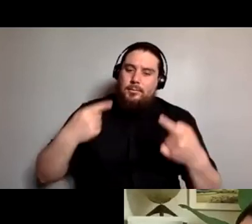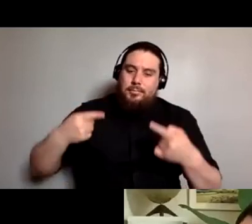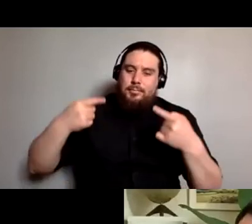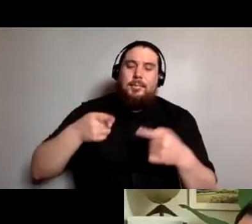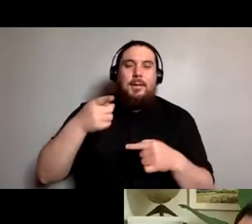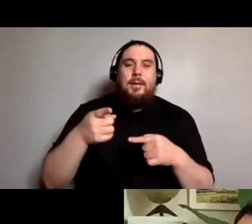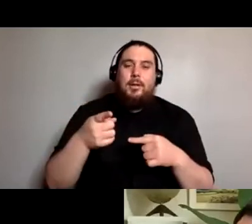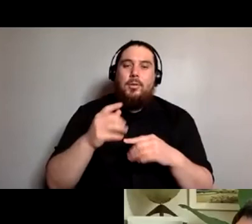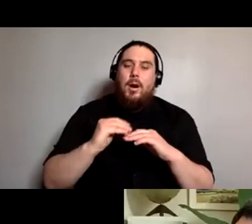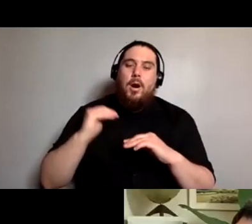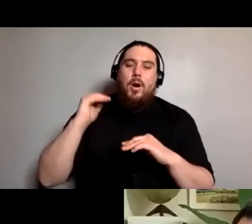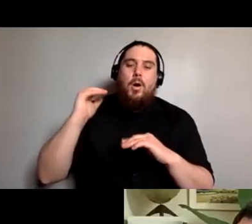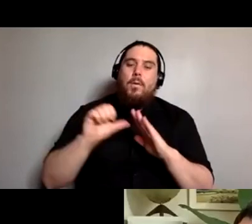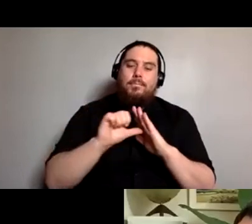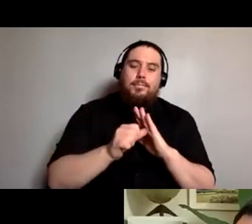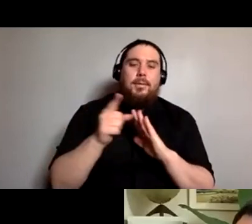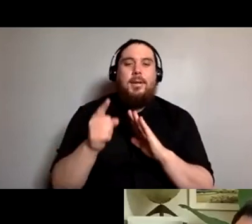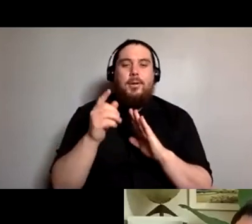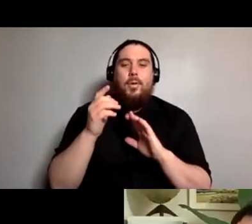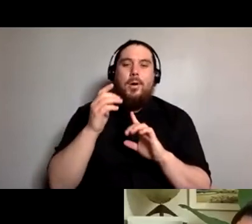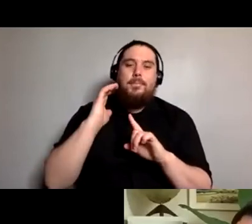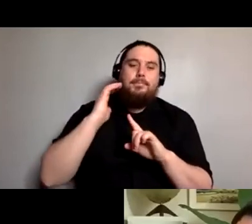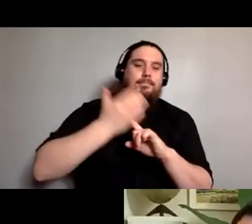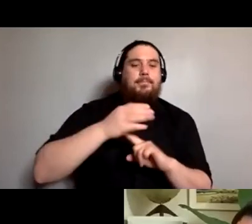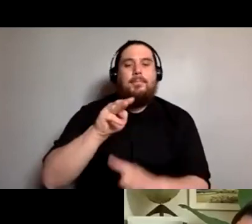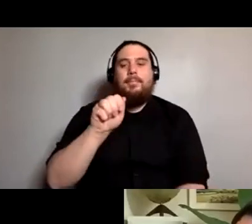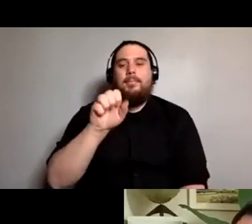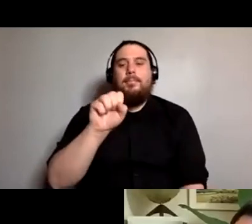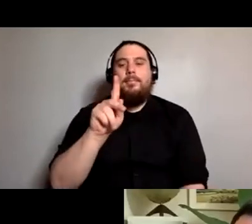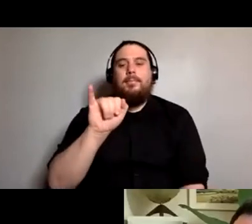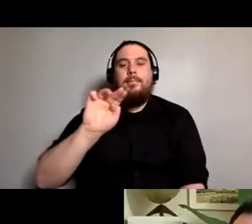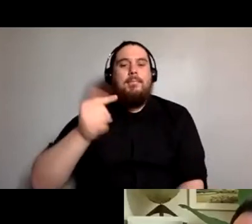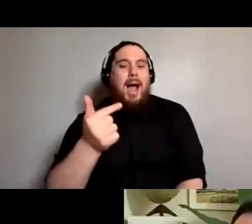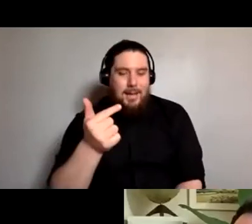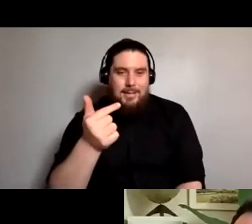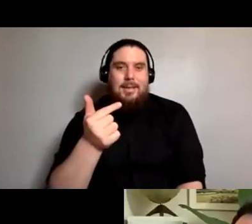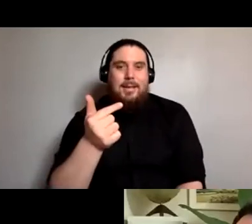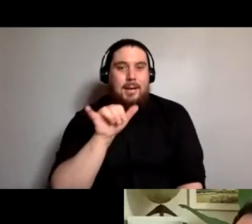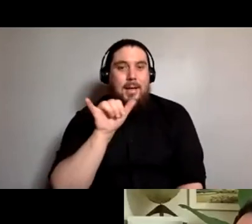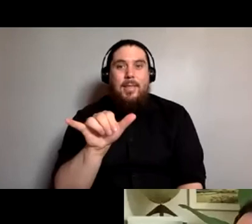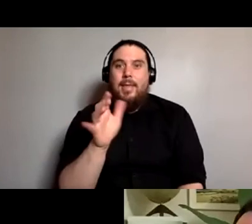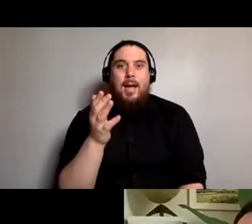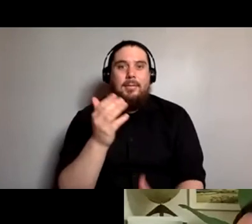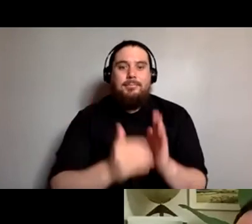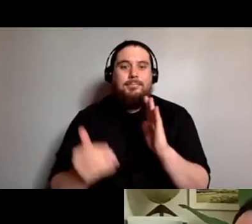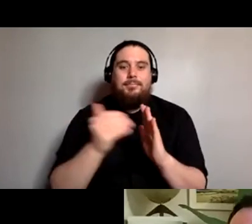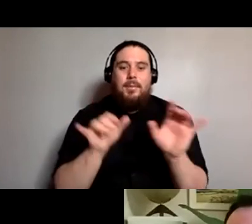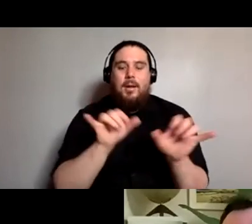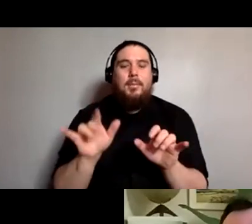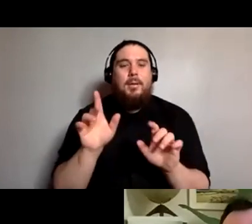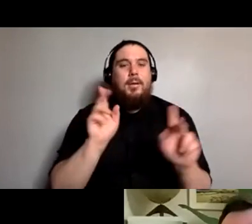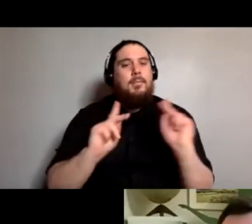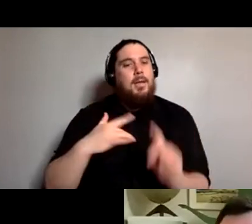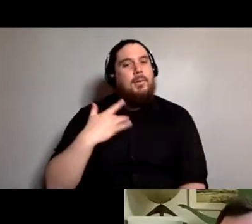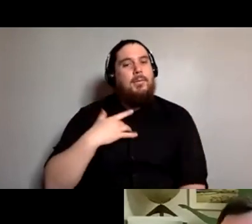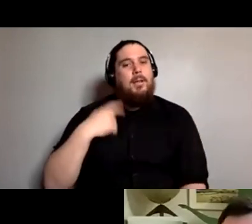overemphasizing and you're masking, because that's quite common. People have to feel that they have to mask in order to get